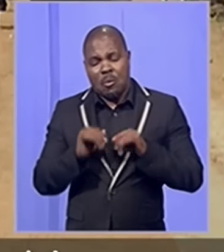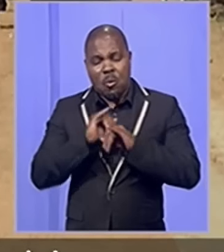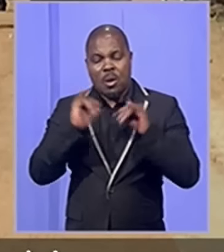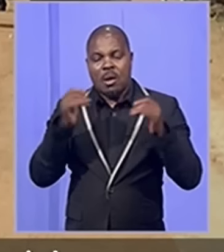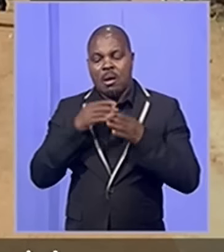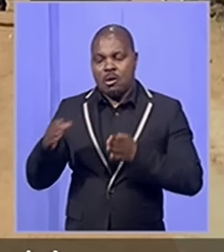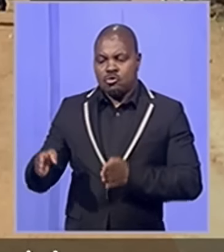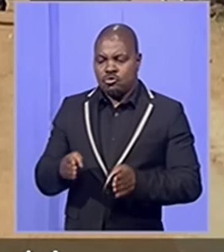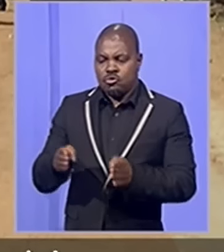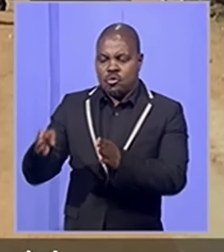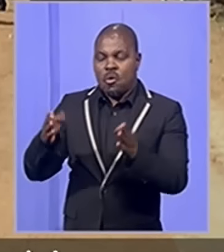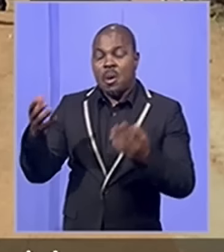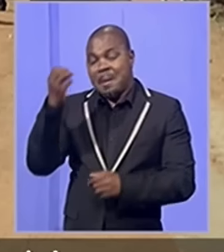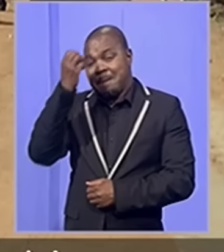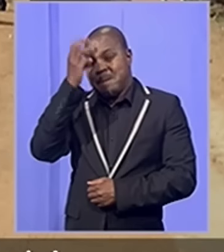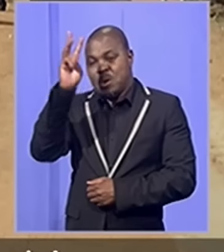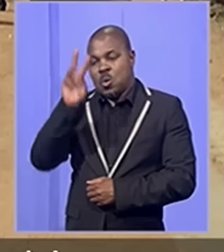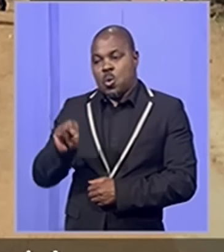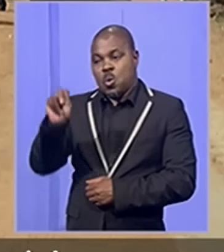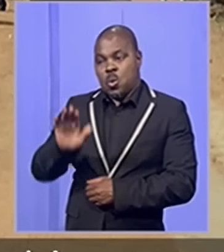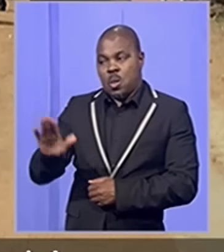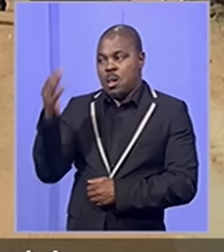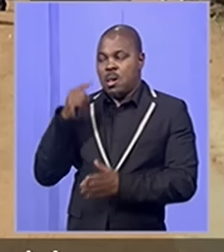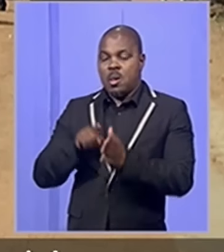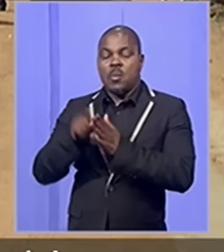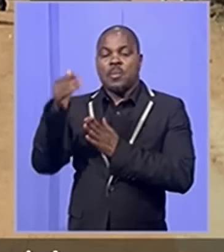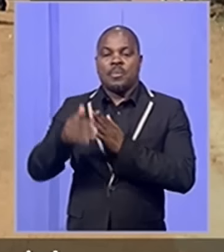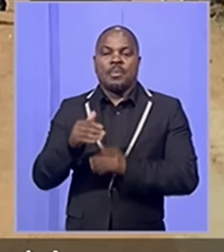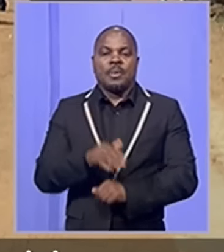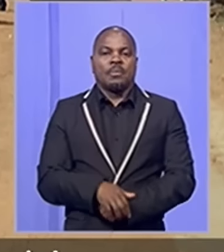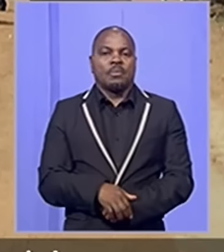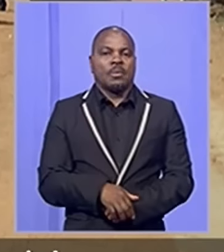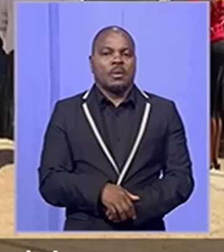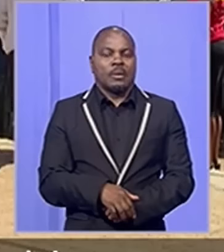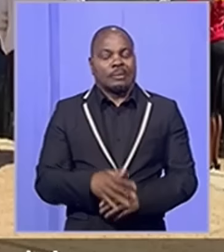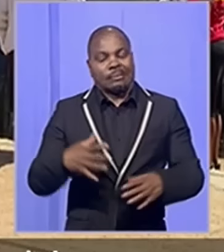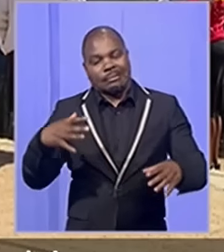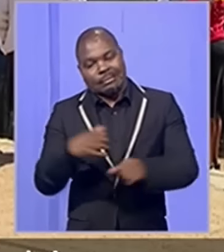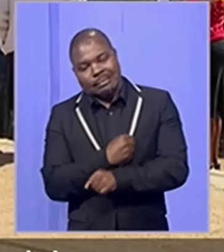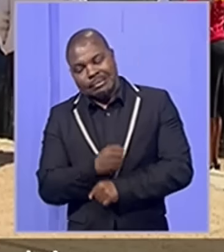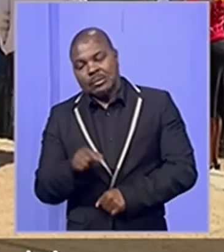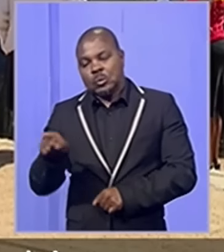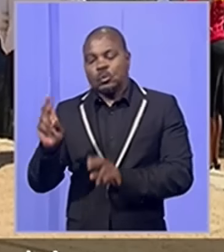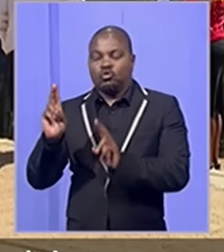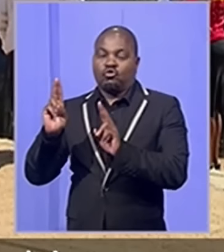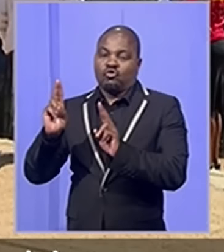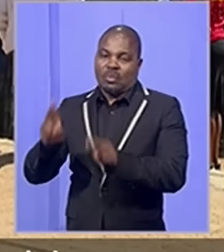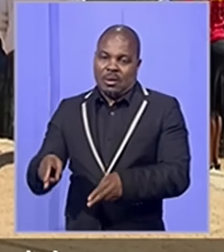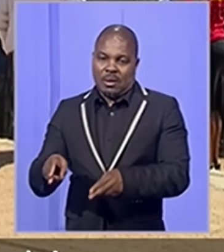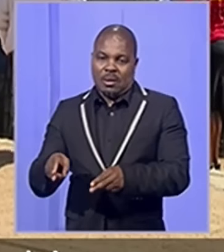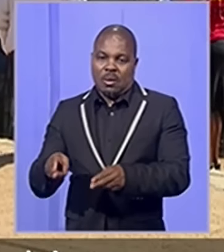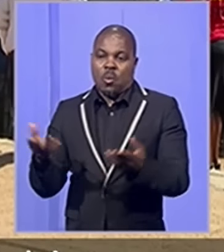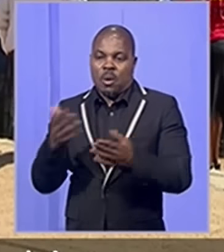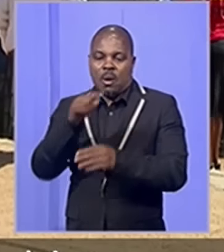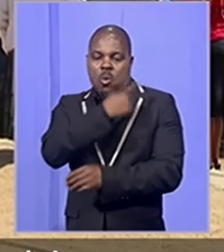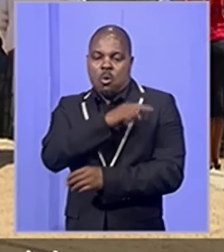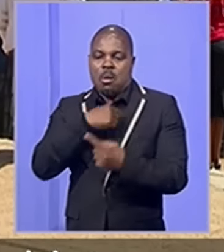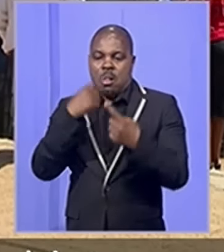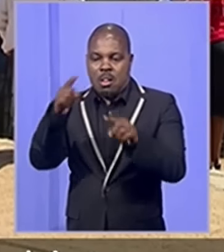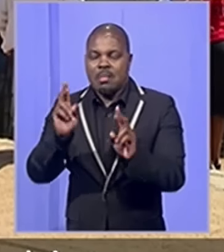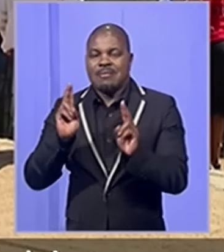noka kwa bophirima ba Pretoria mo bokhutlhong jwa beke. Ka go tlhoka lesego o tlhokafetse fa sena go goroga kwa